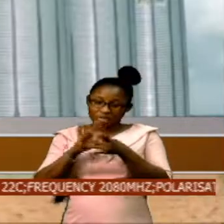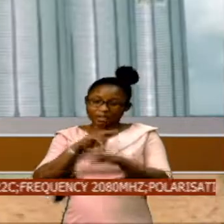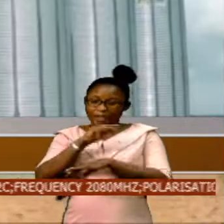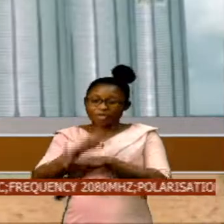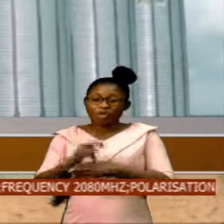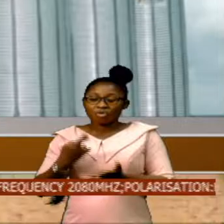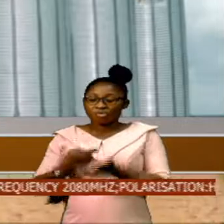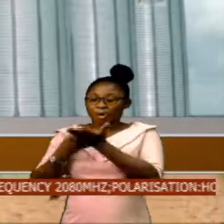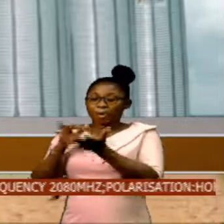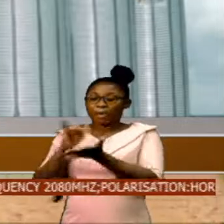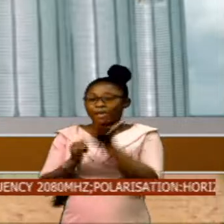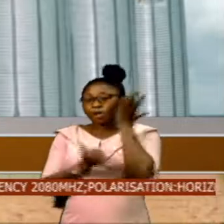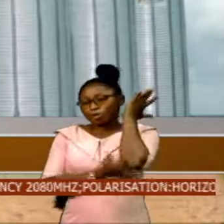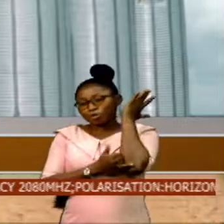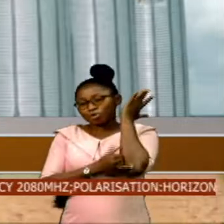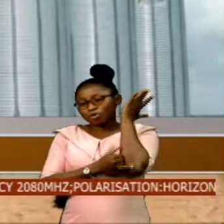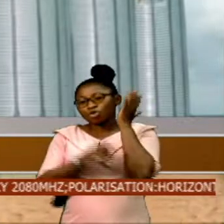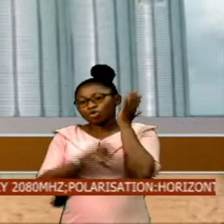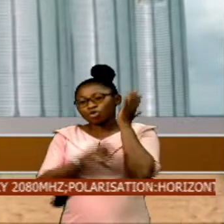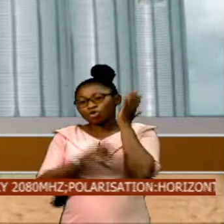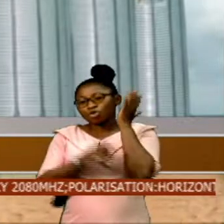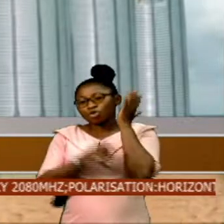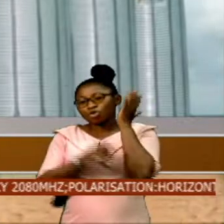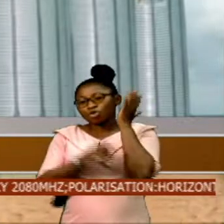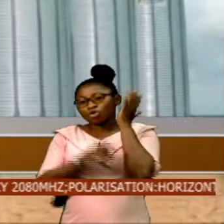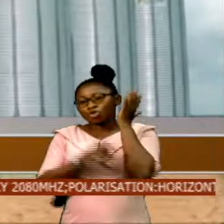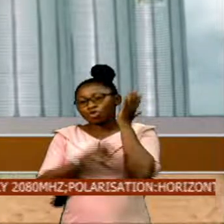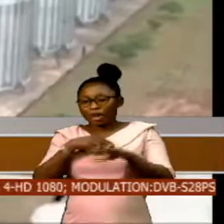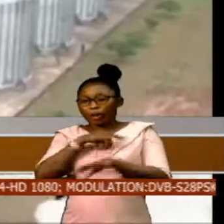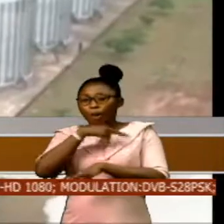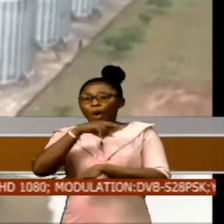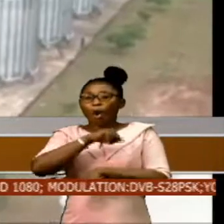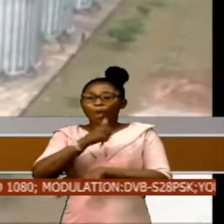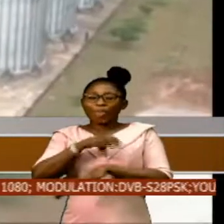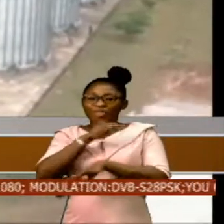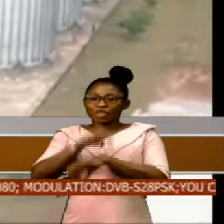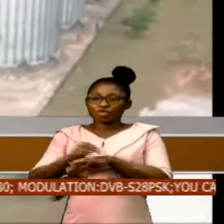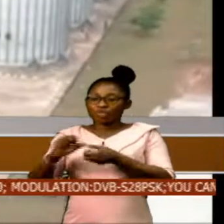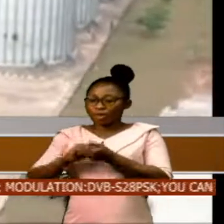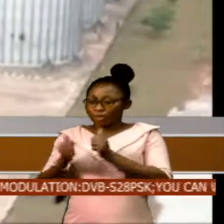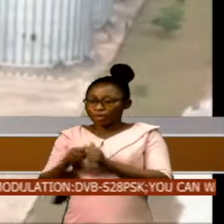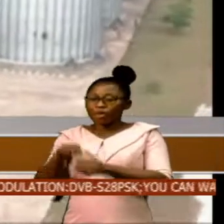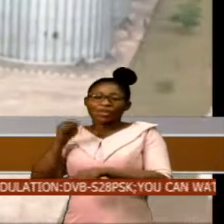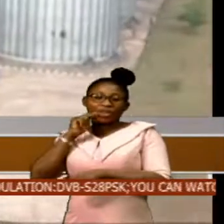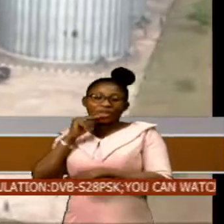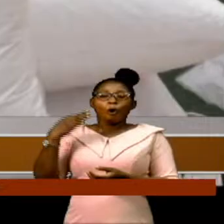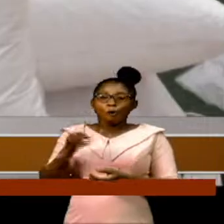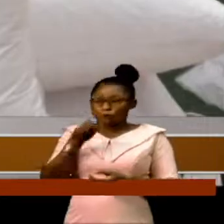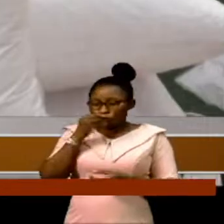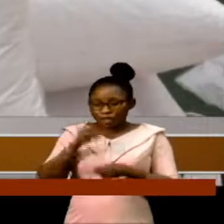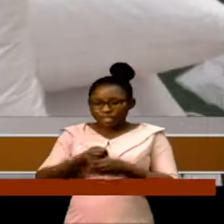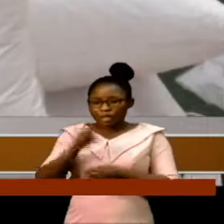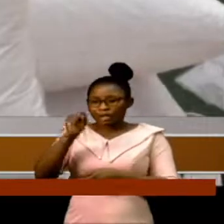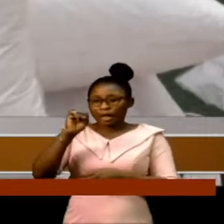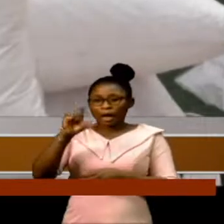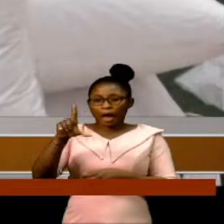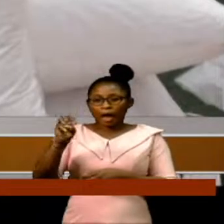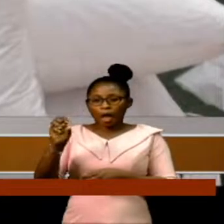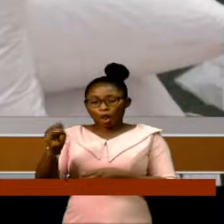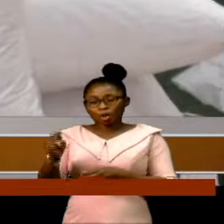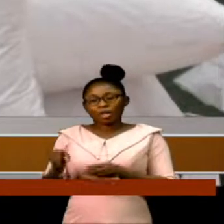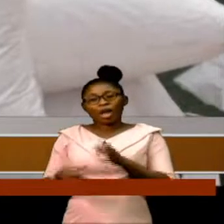that countries should store 12% of food that will at least last. Nigeria has been about, out of